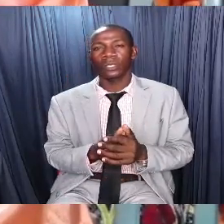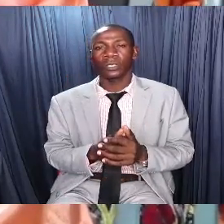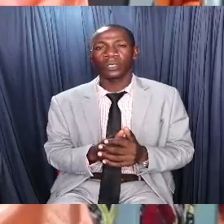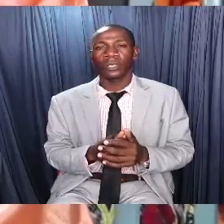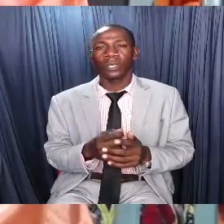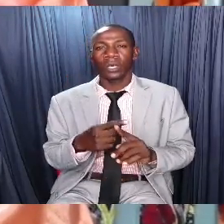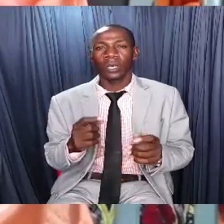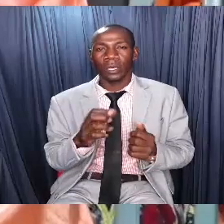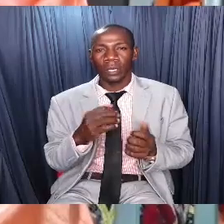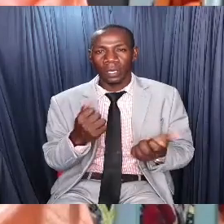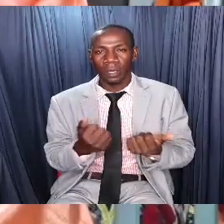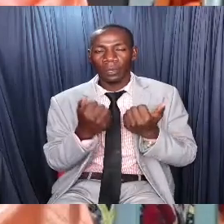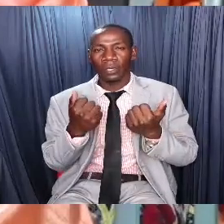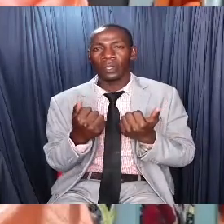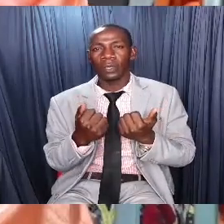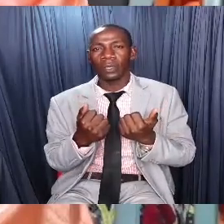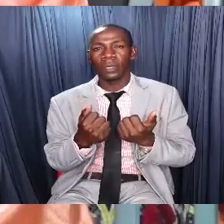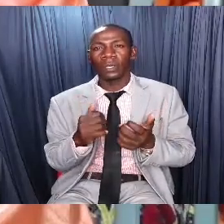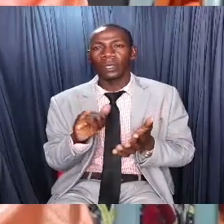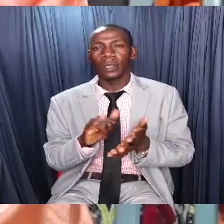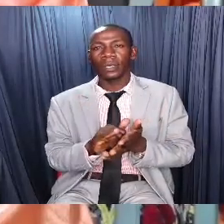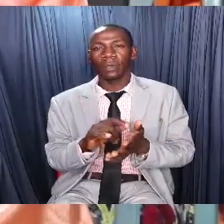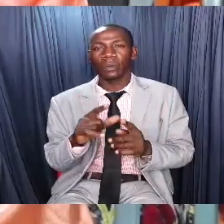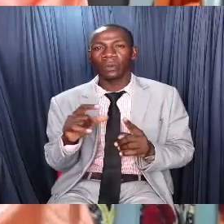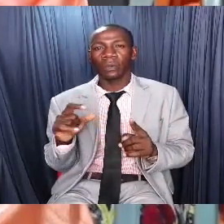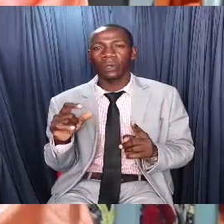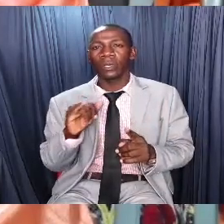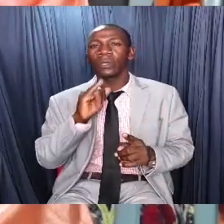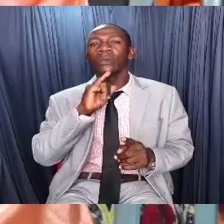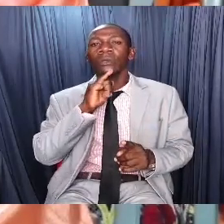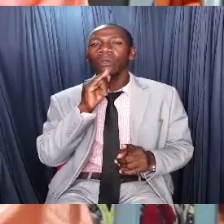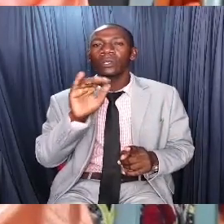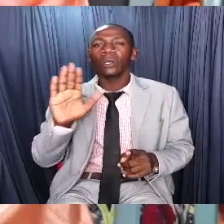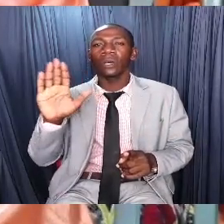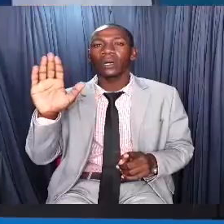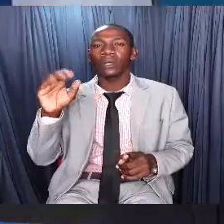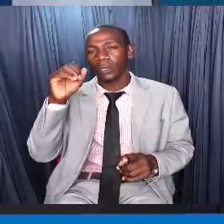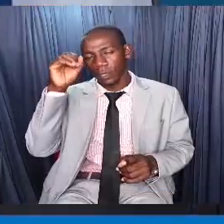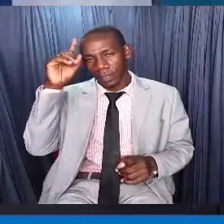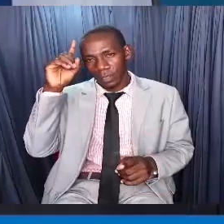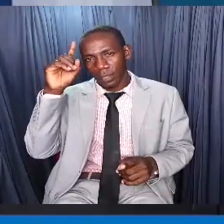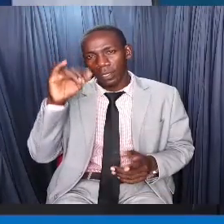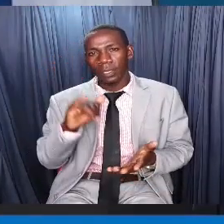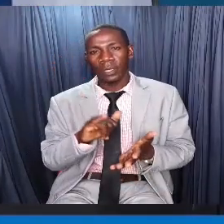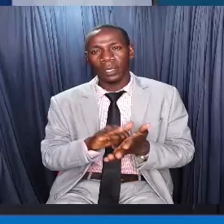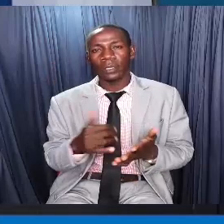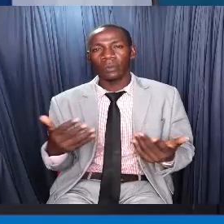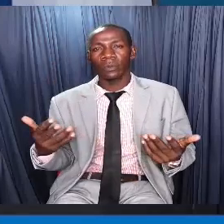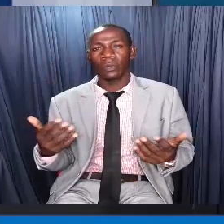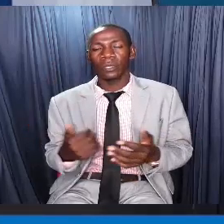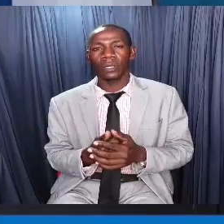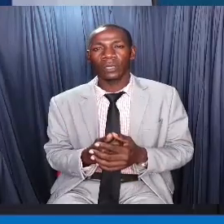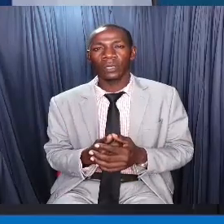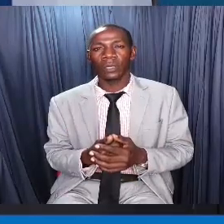Alafu linafanyika. Then it comes to happen. Sasa lile. Normally. Si akili zake. That's not his understanding. Ni kwamba kitu kile. It means such a